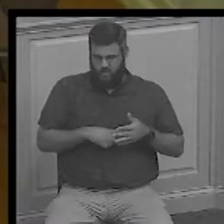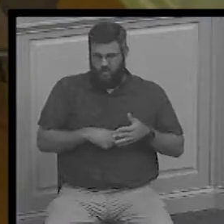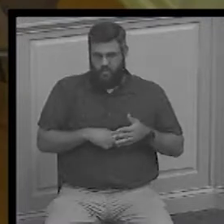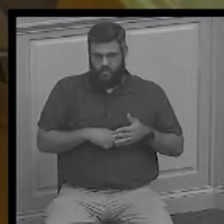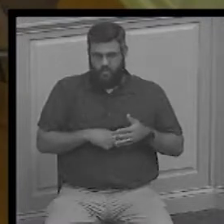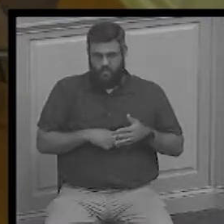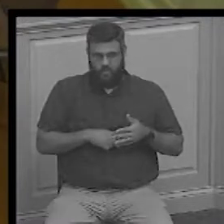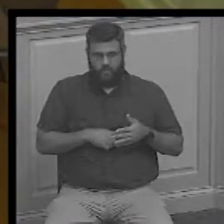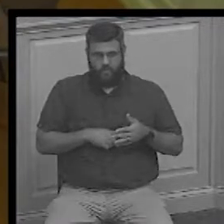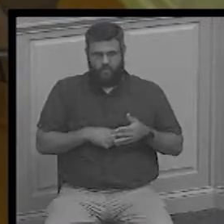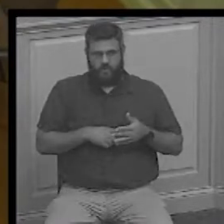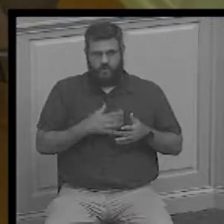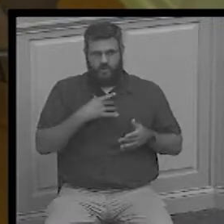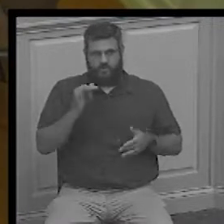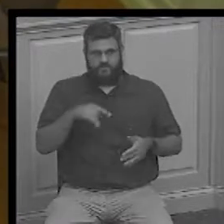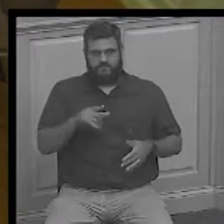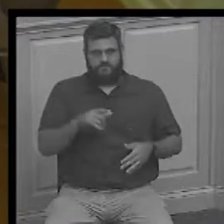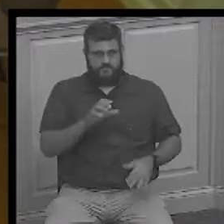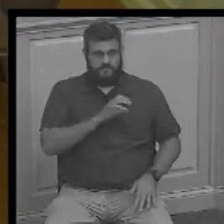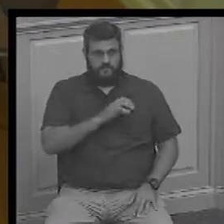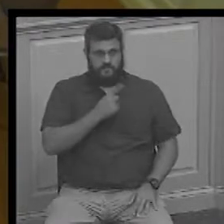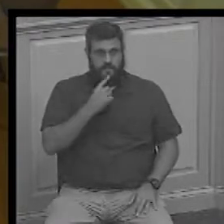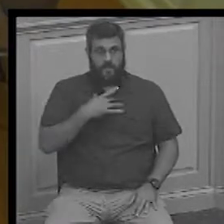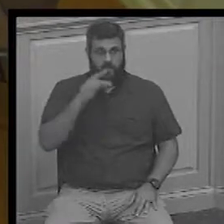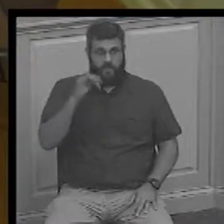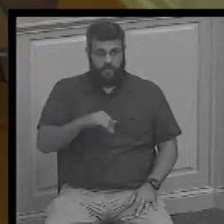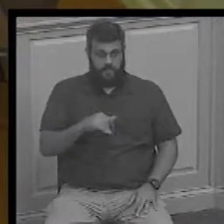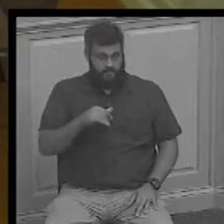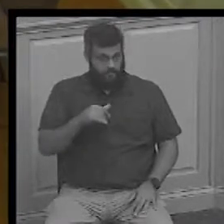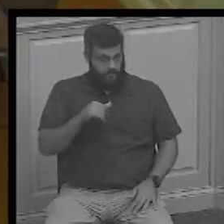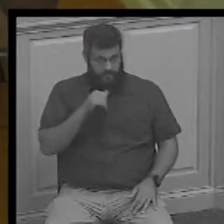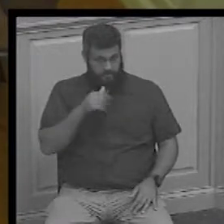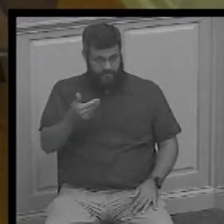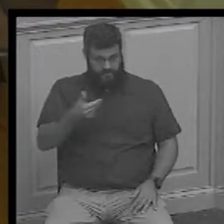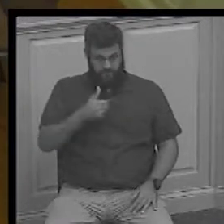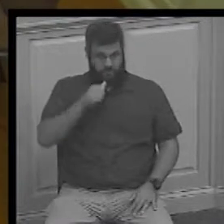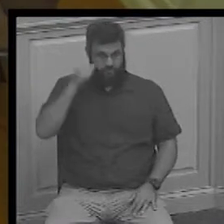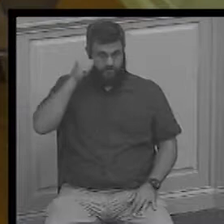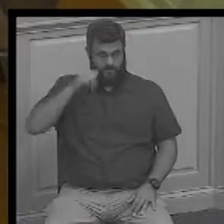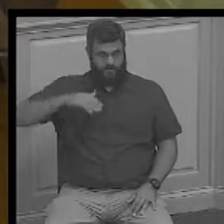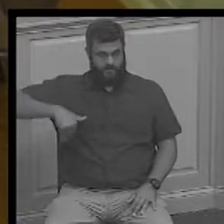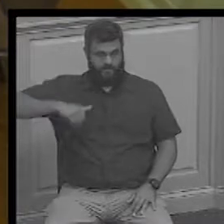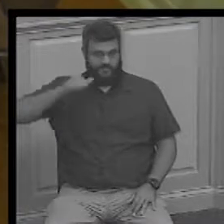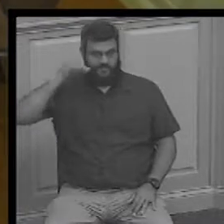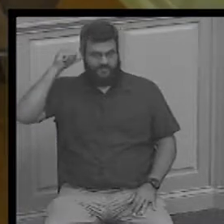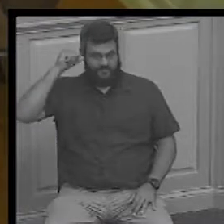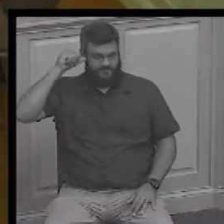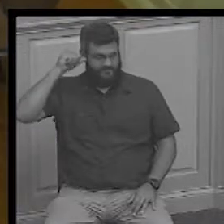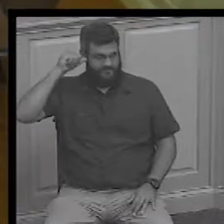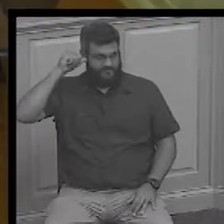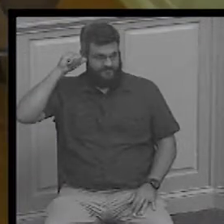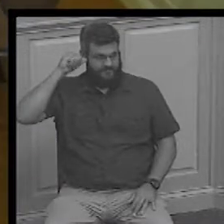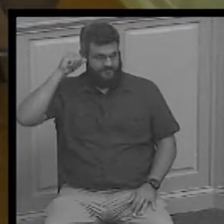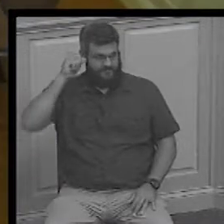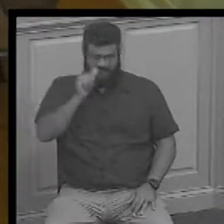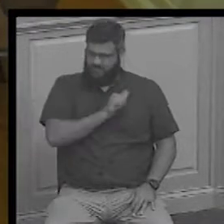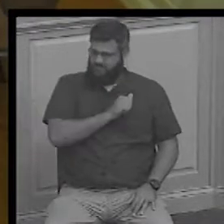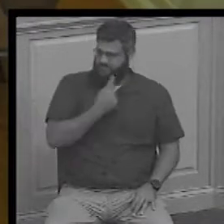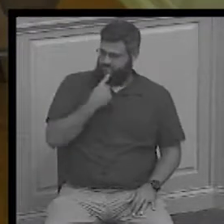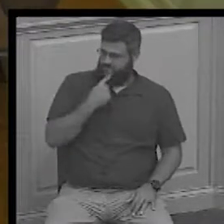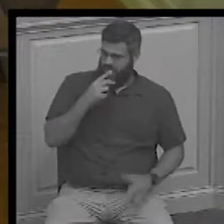any. I like that. I will say we didn't get it till yesterday, late. Well, I got mine at noon time yesterday. What's